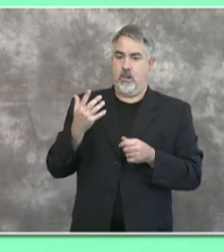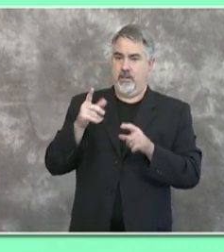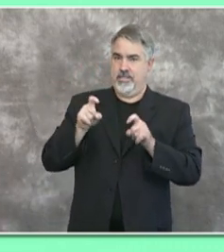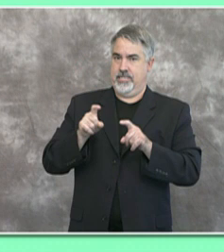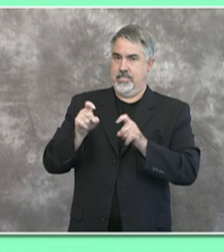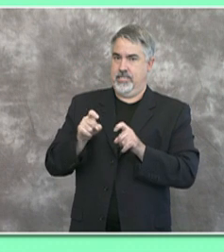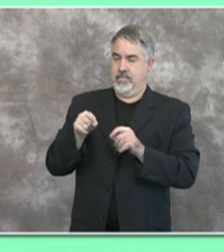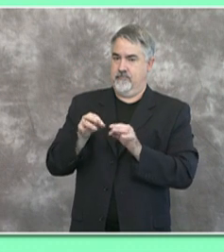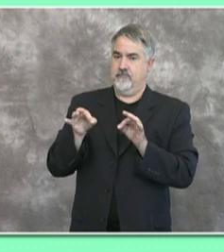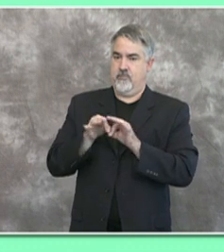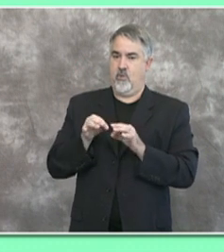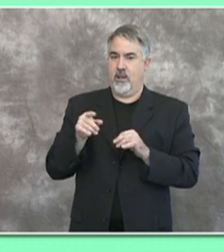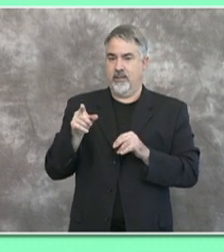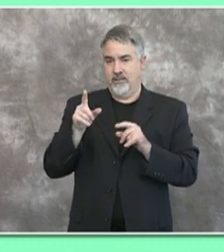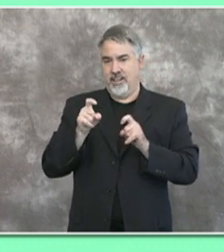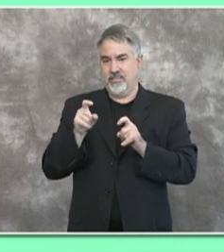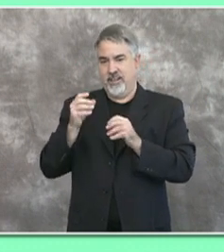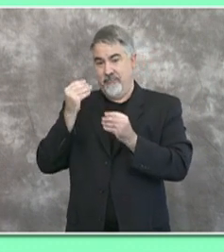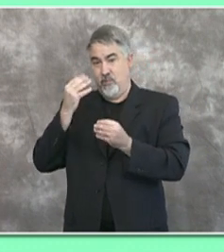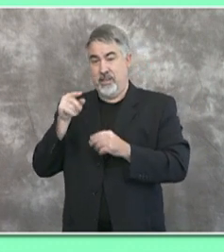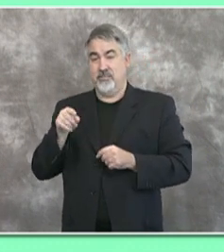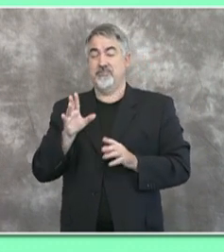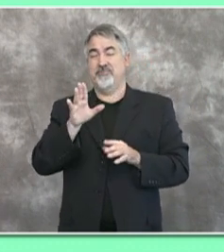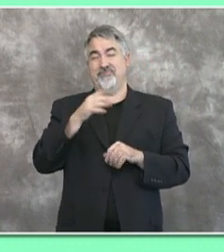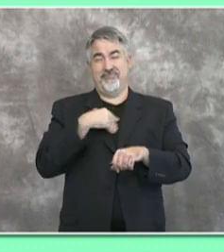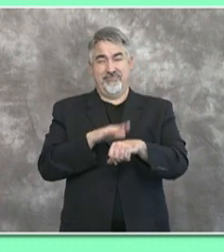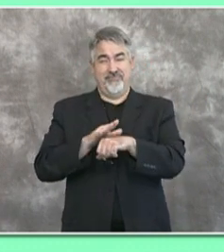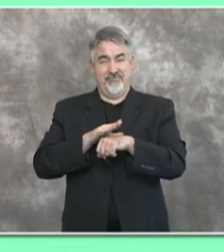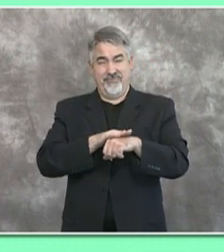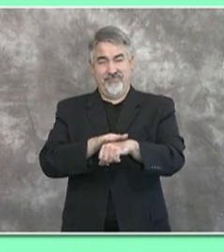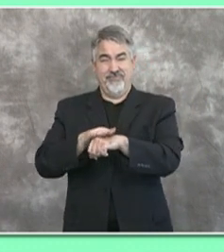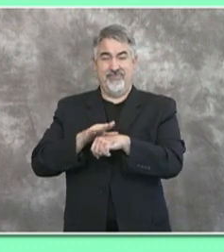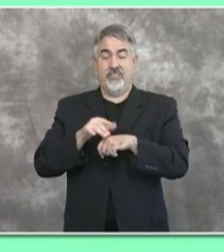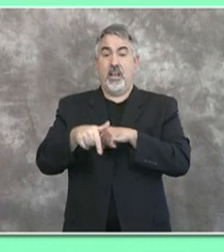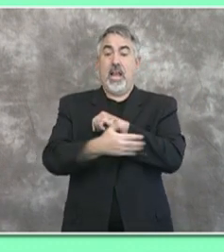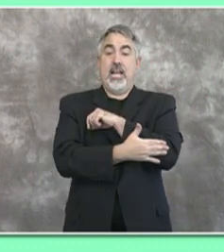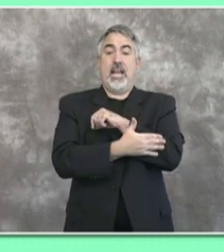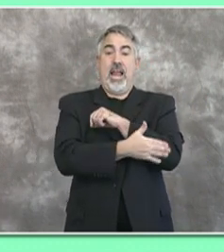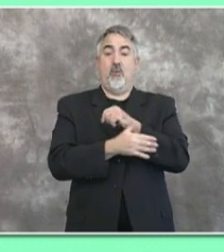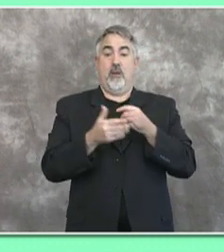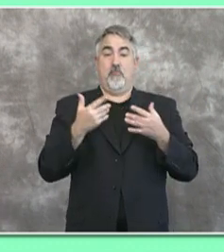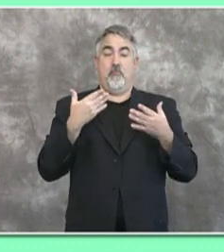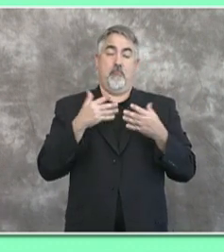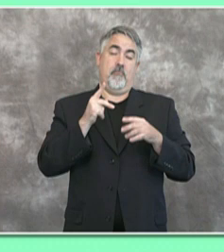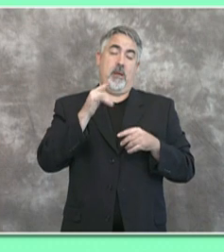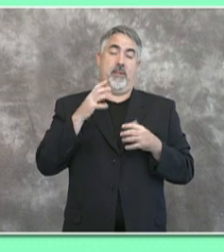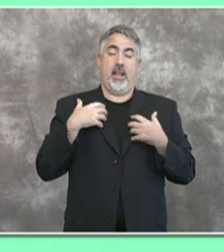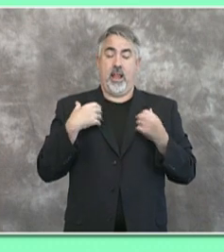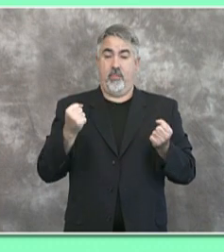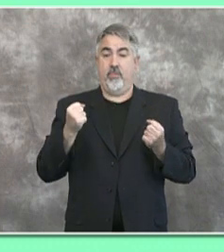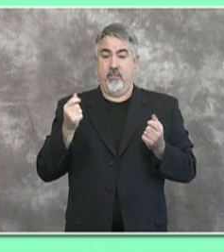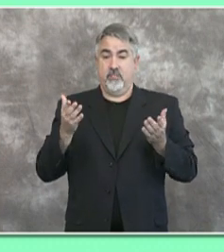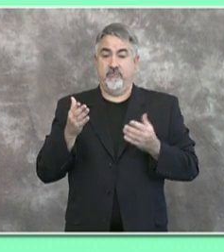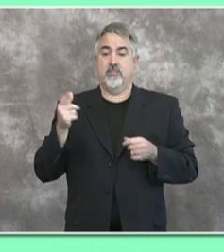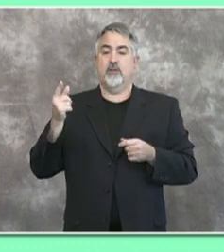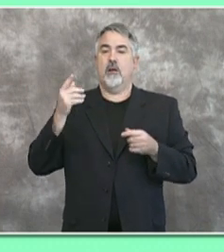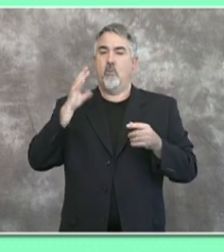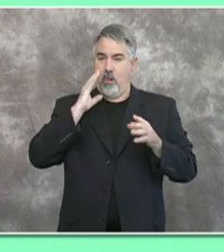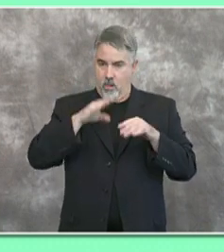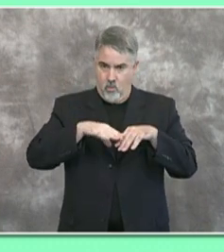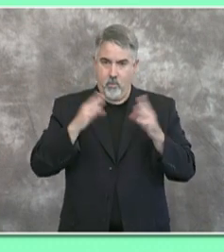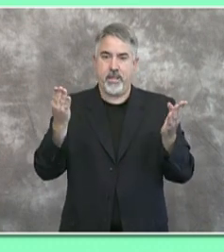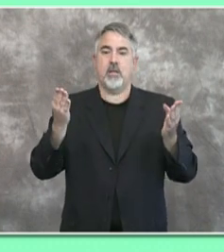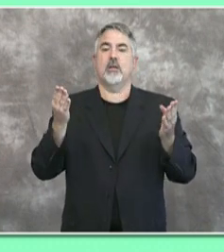want to reemphasize that our county public health laboratory will be opening 2 additional permanent drive-through programs